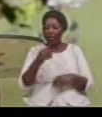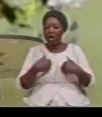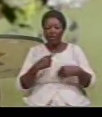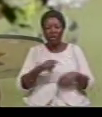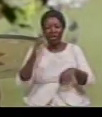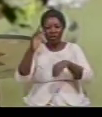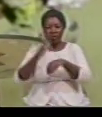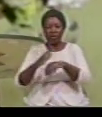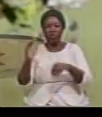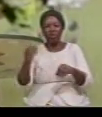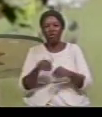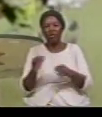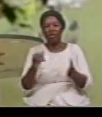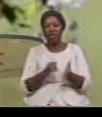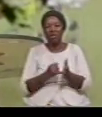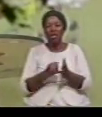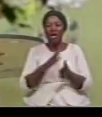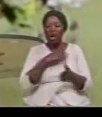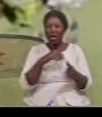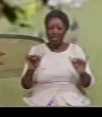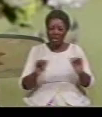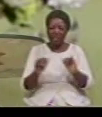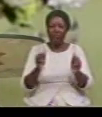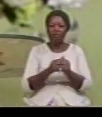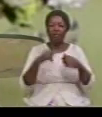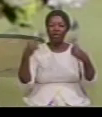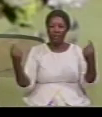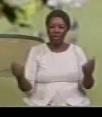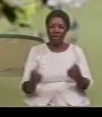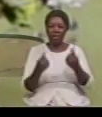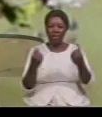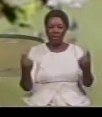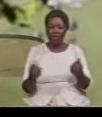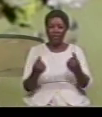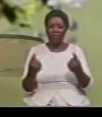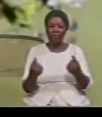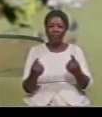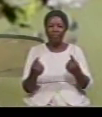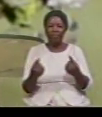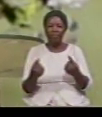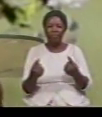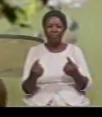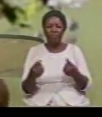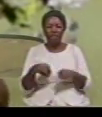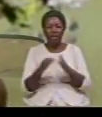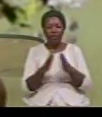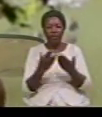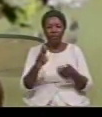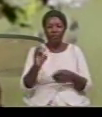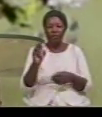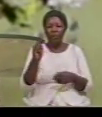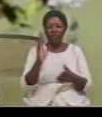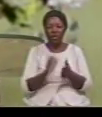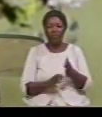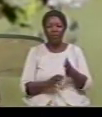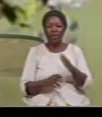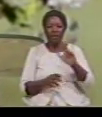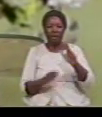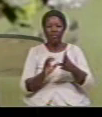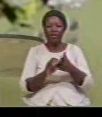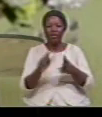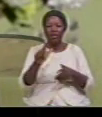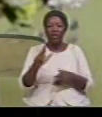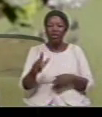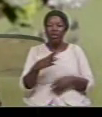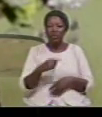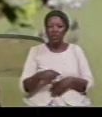terrible picture of sin and the sinner's condition. Romans chapter 6, verse 23, the word of God says, for the wages of sin is